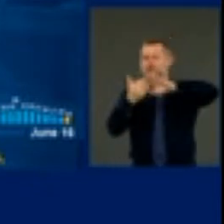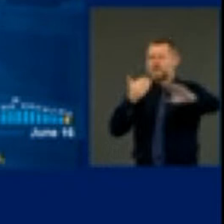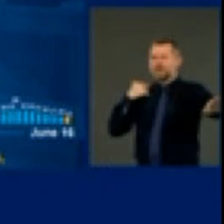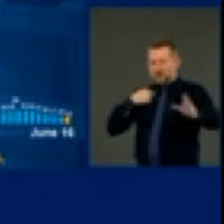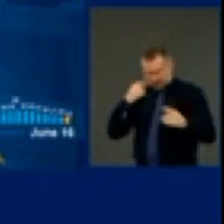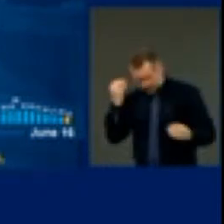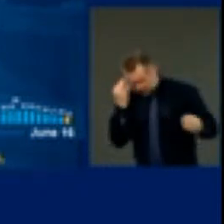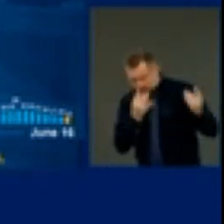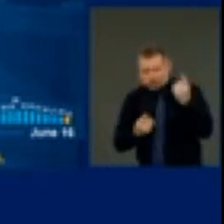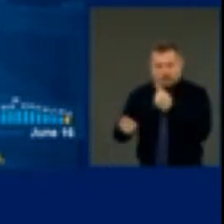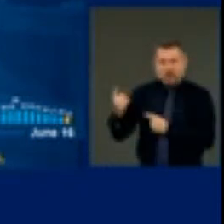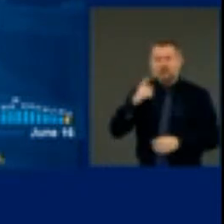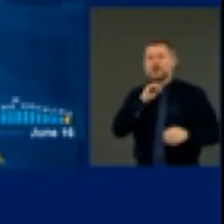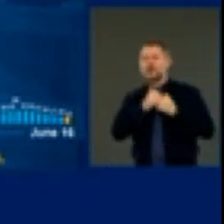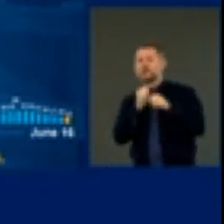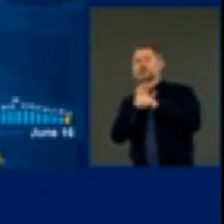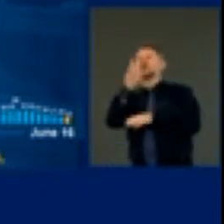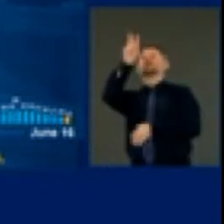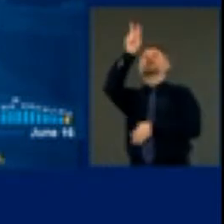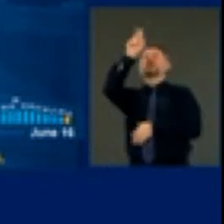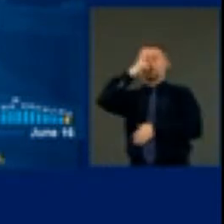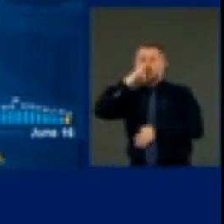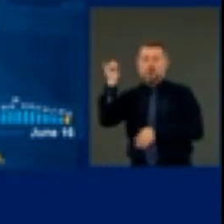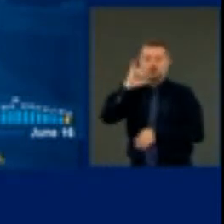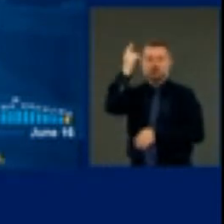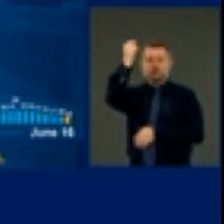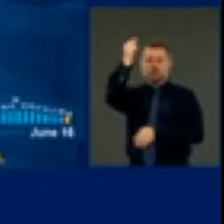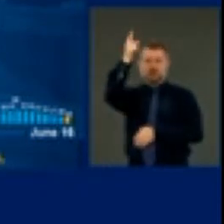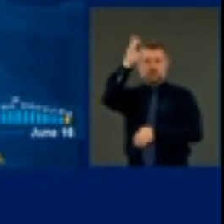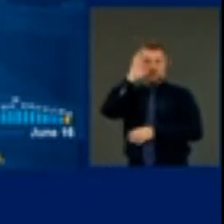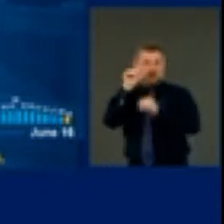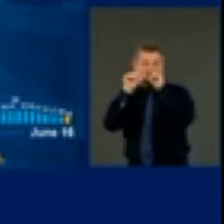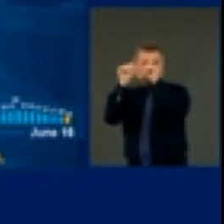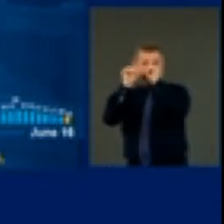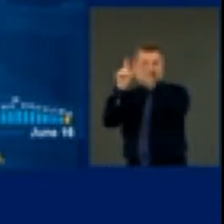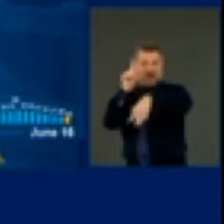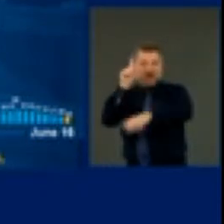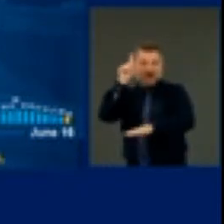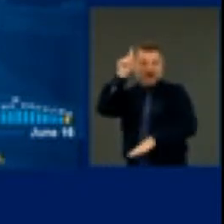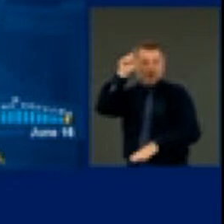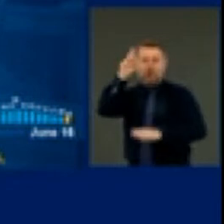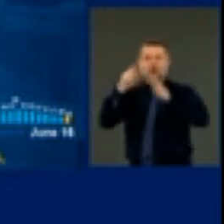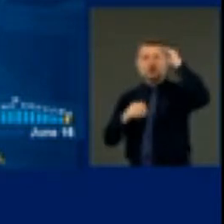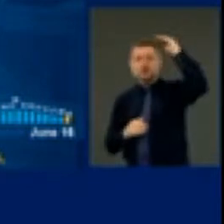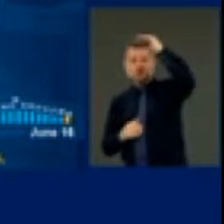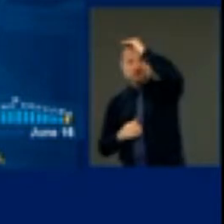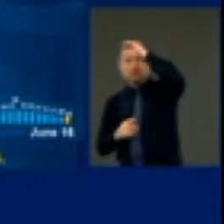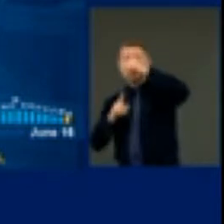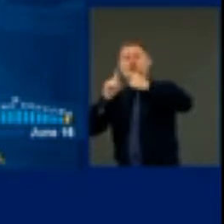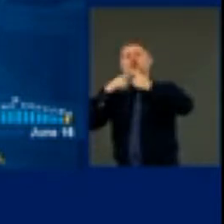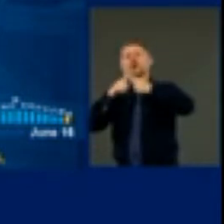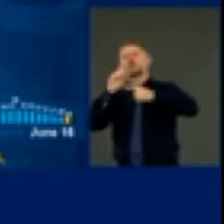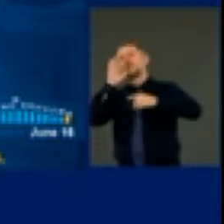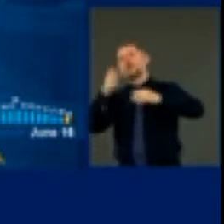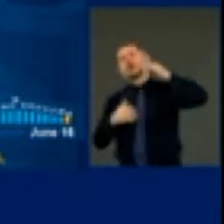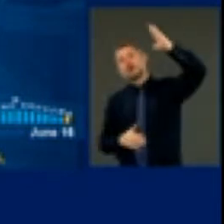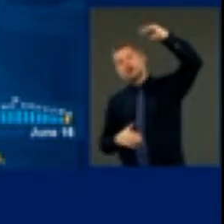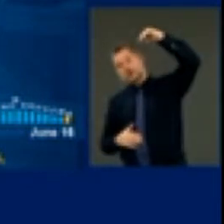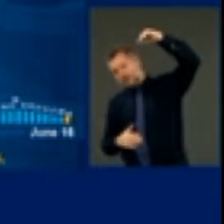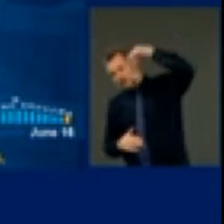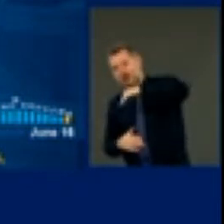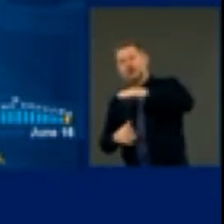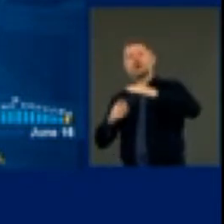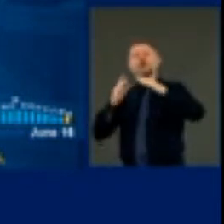of that mountain. What did it look like? How high was it going up? When would it crest? What was the plateau? How do we flatten